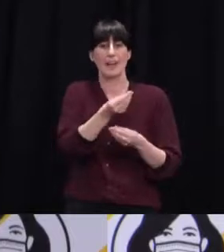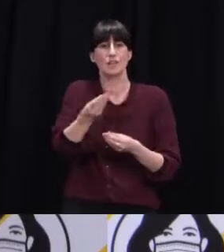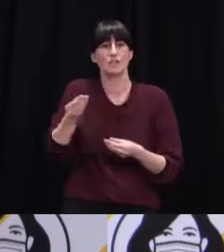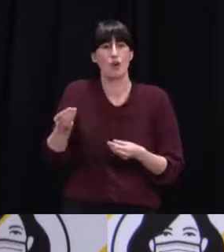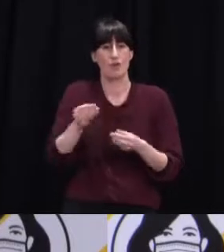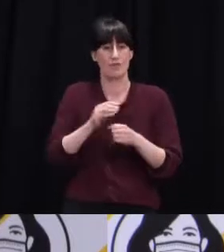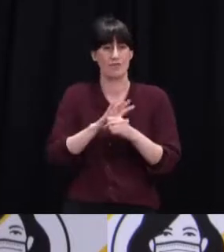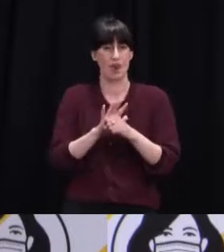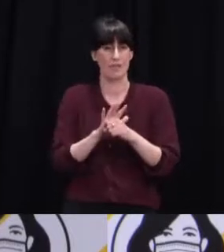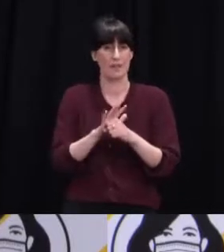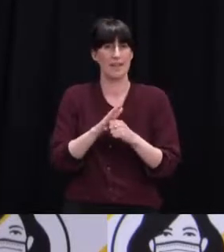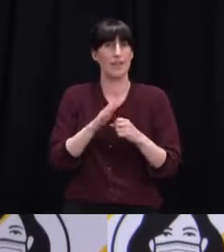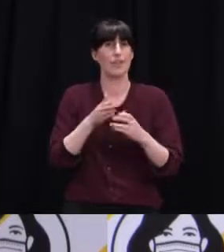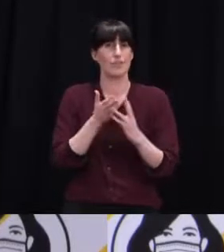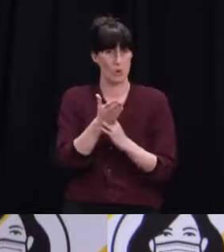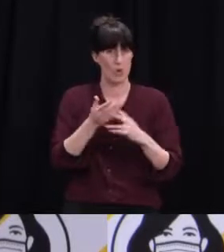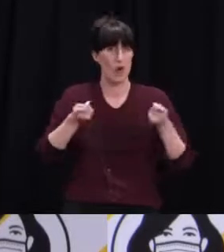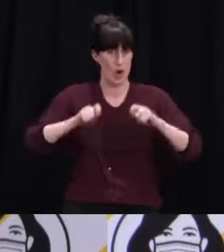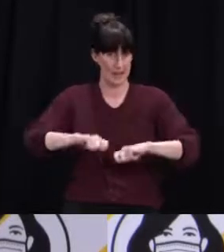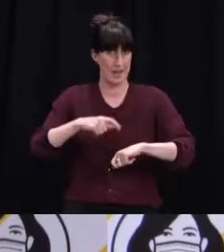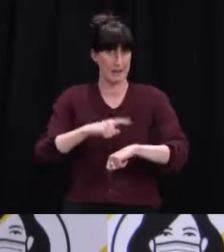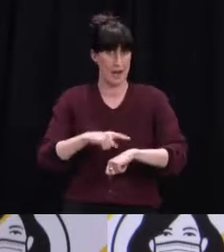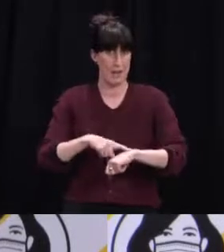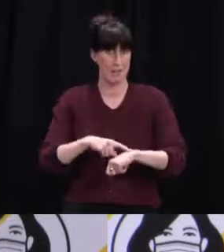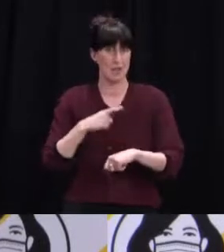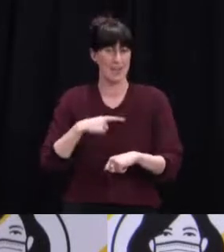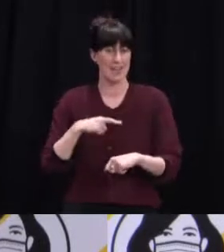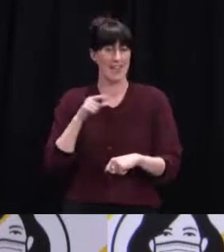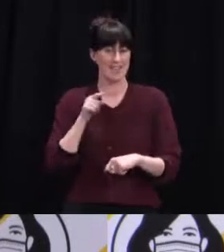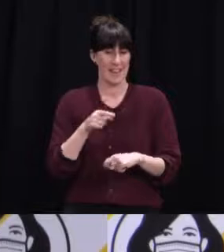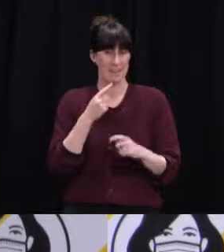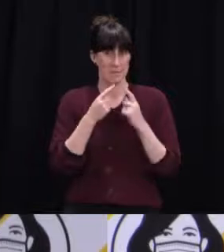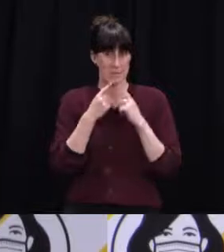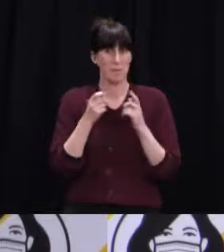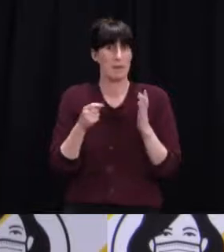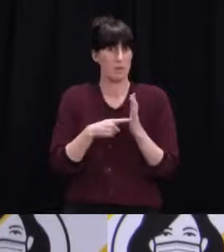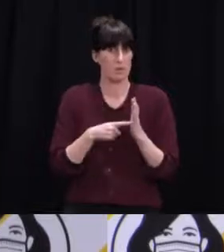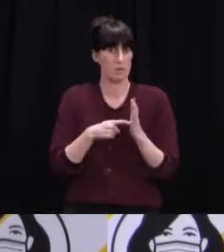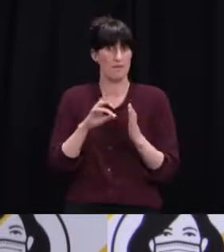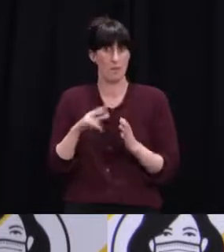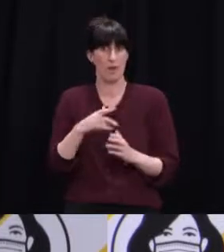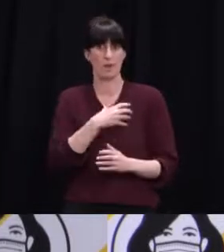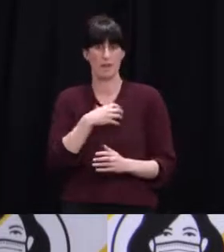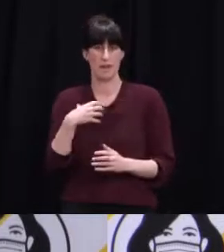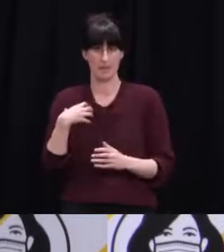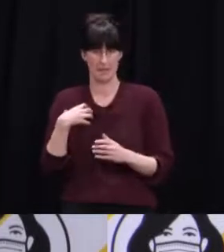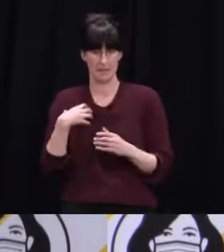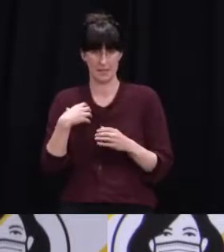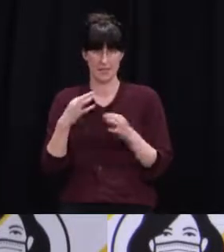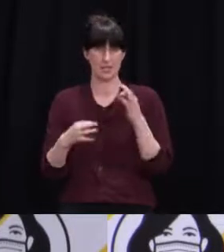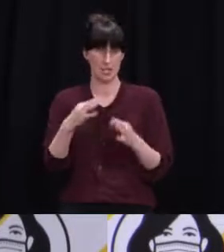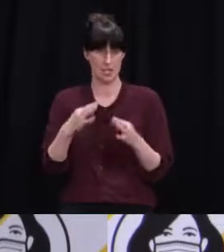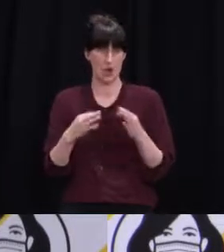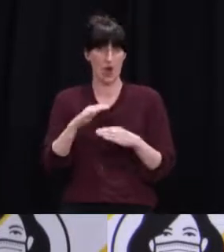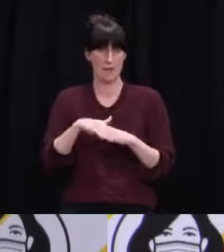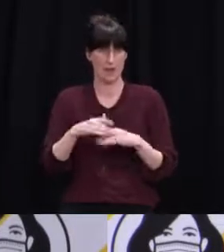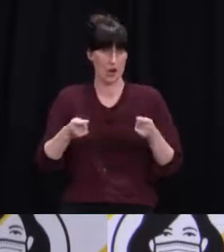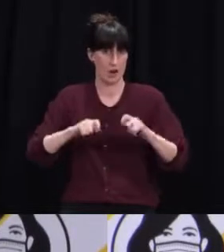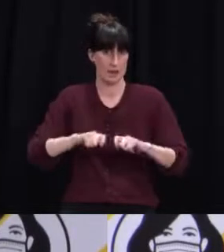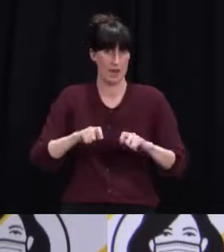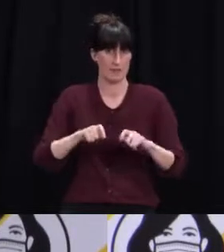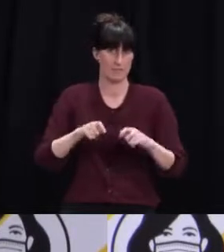may be people who have been infected in the alert level 4 state, because that will be very important information for Cabinet's